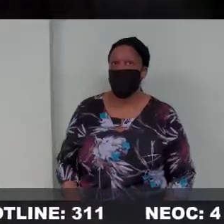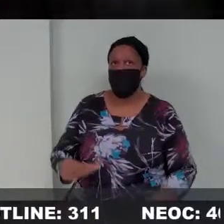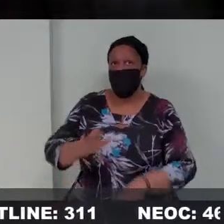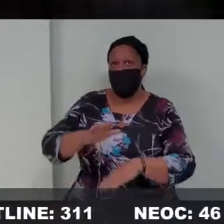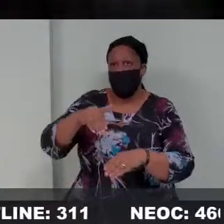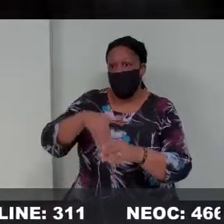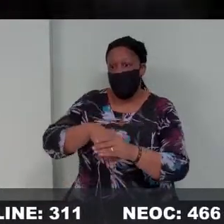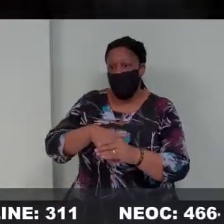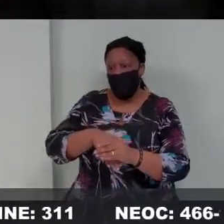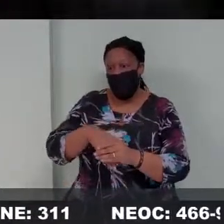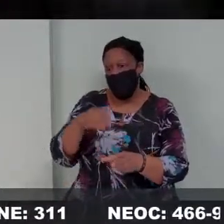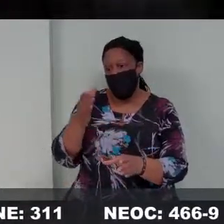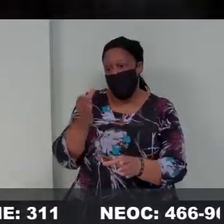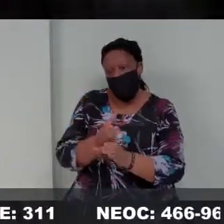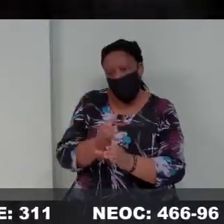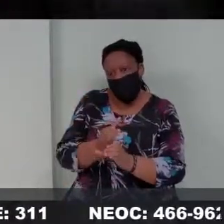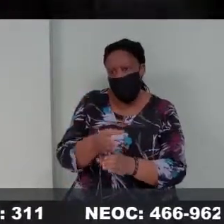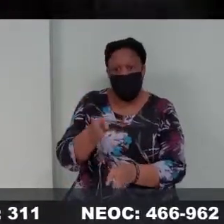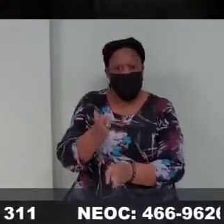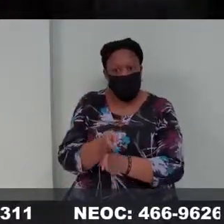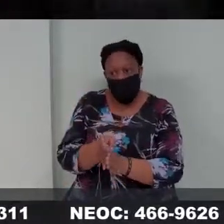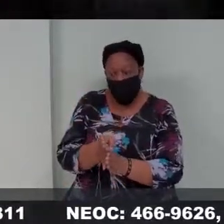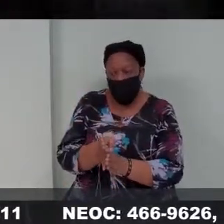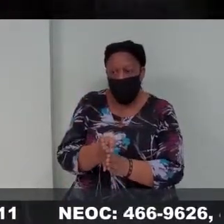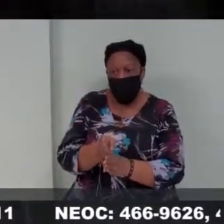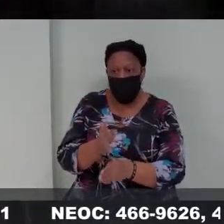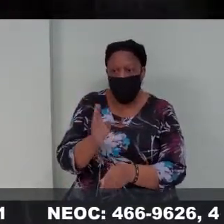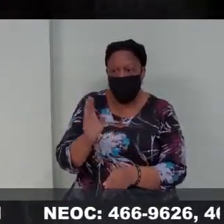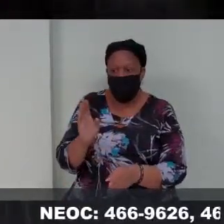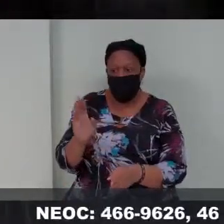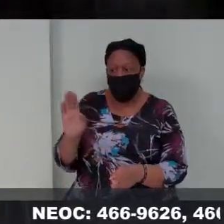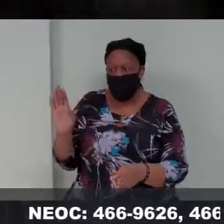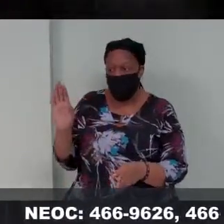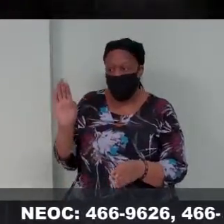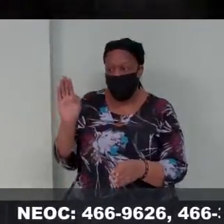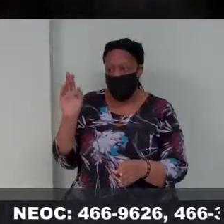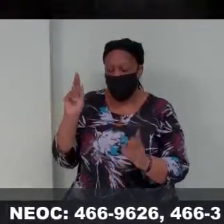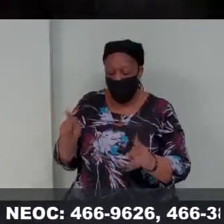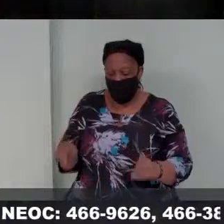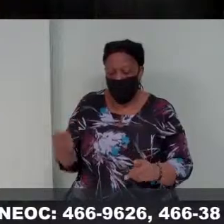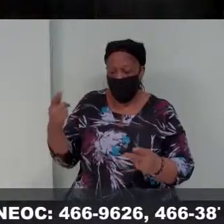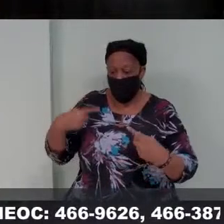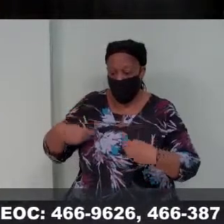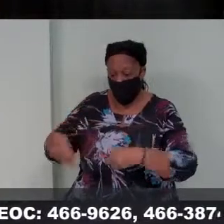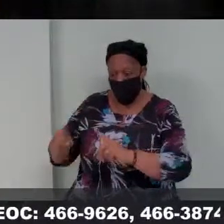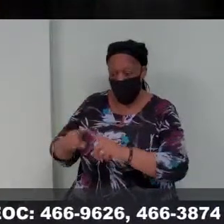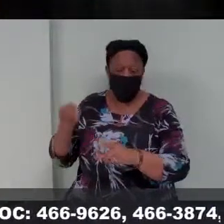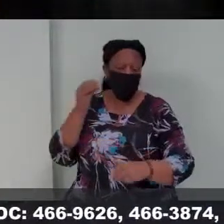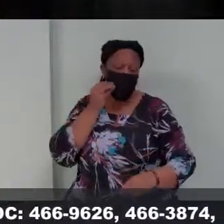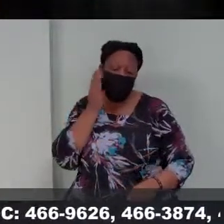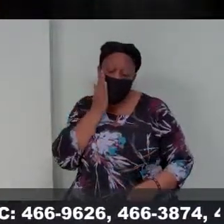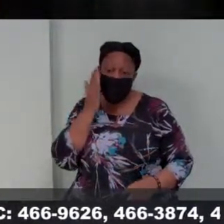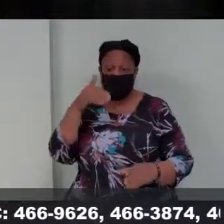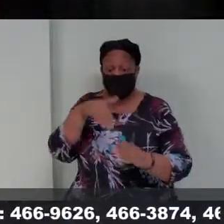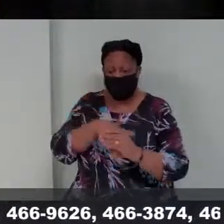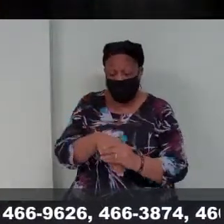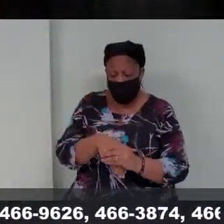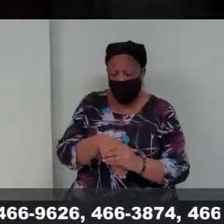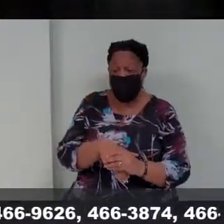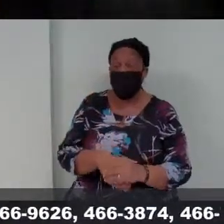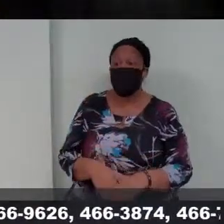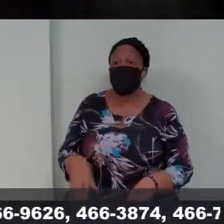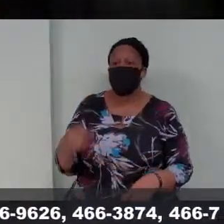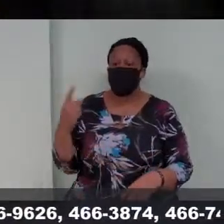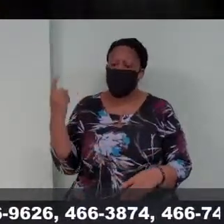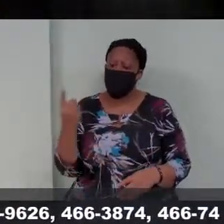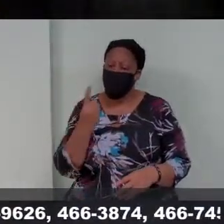on which the traveler will move from the airport to the hotel, in order to be certified, in order for